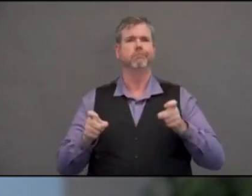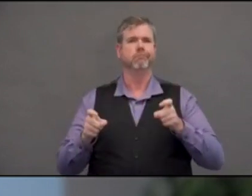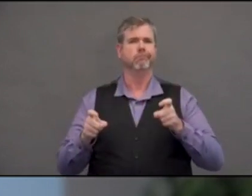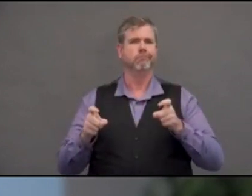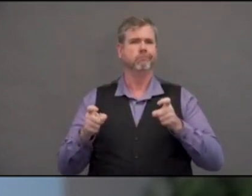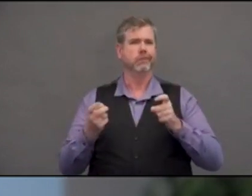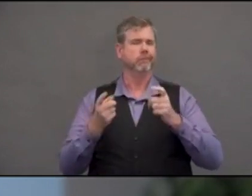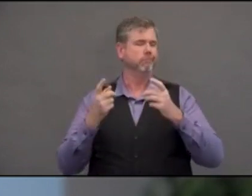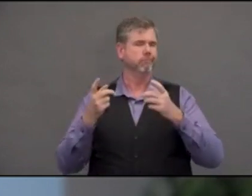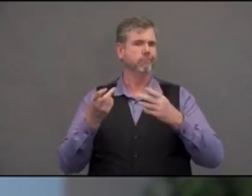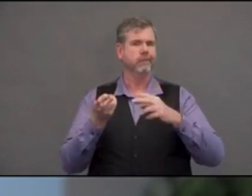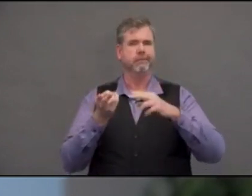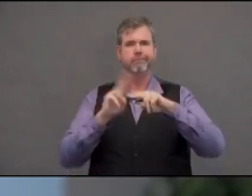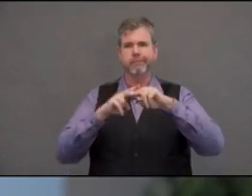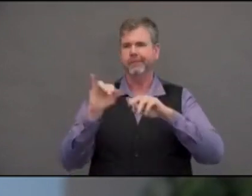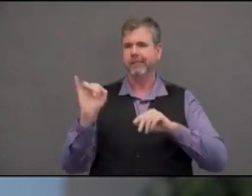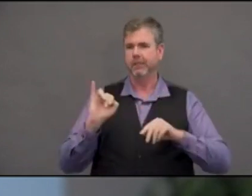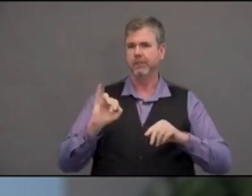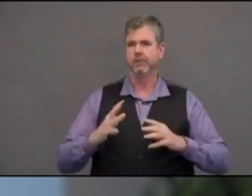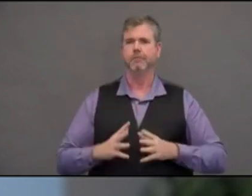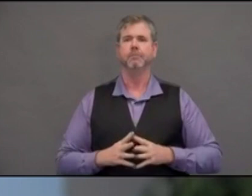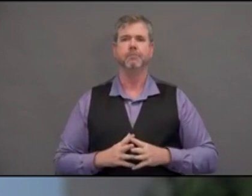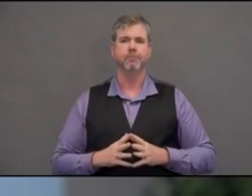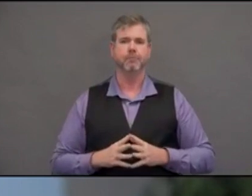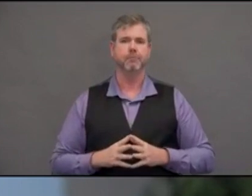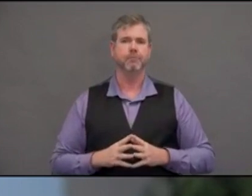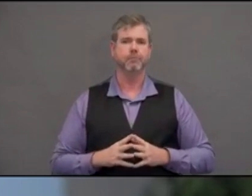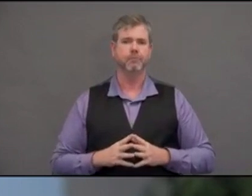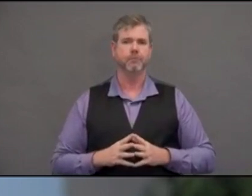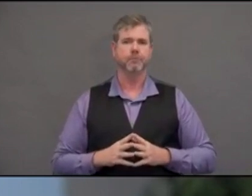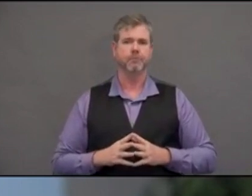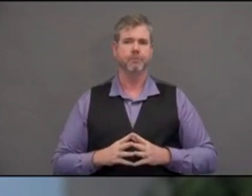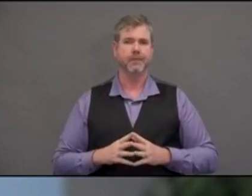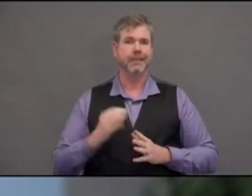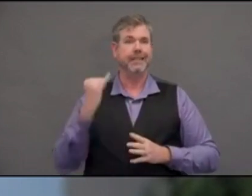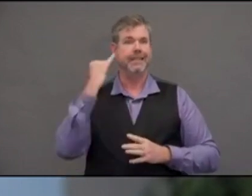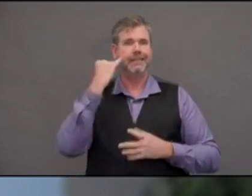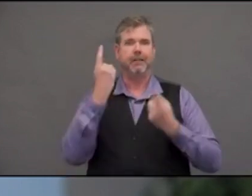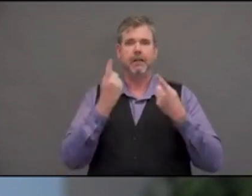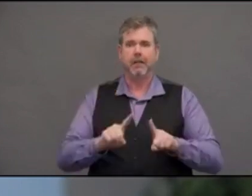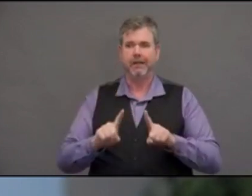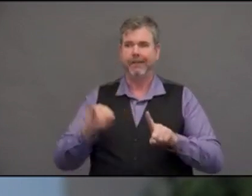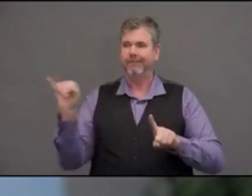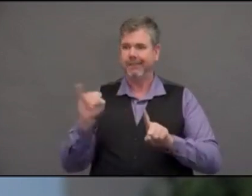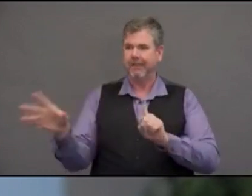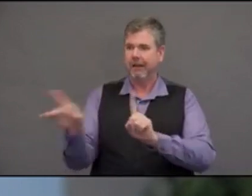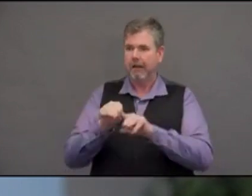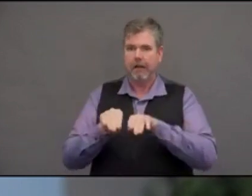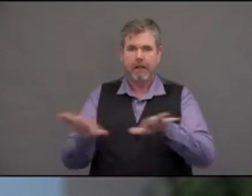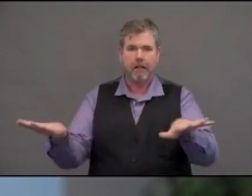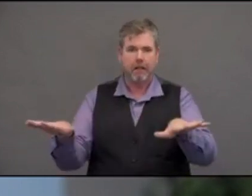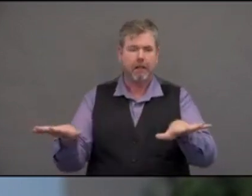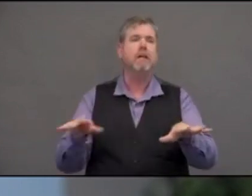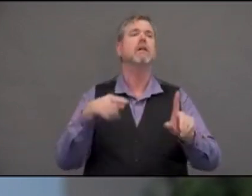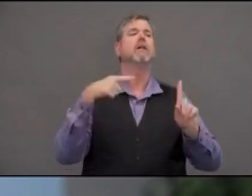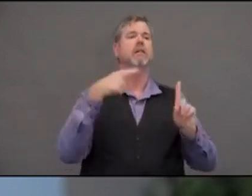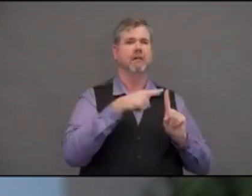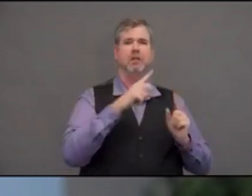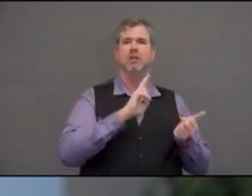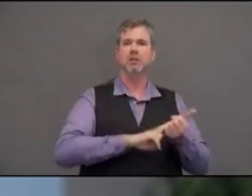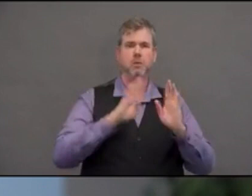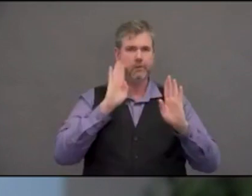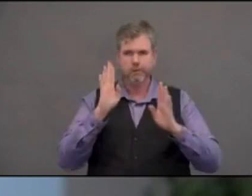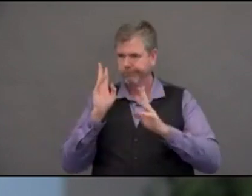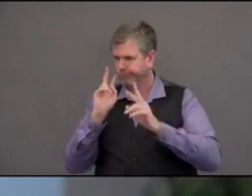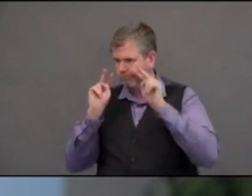dissemination of further infection if it's happening in the facility, but more importantly, to prevent infections in the